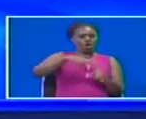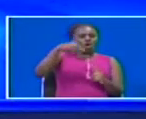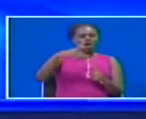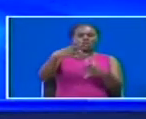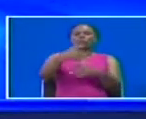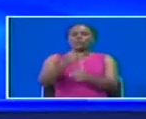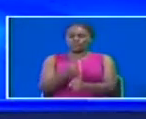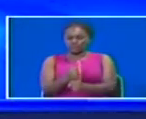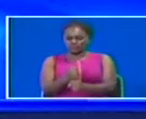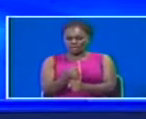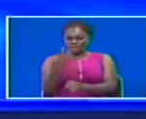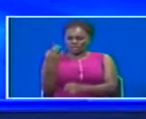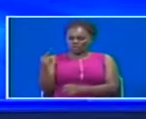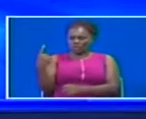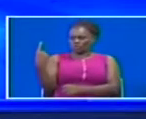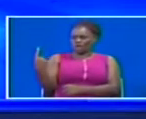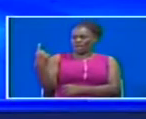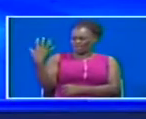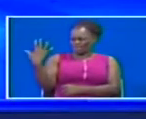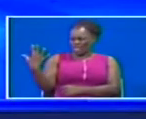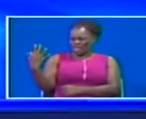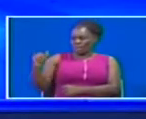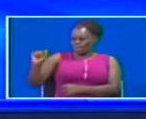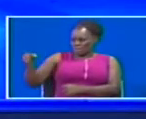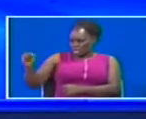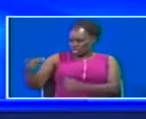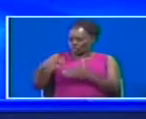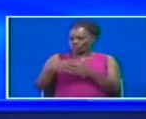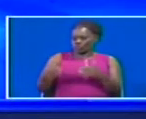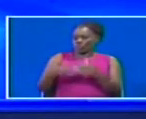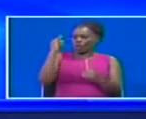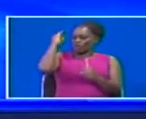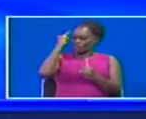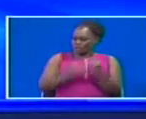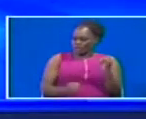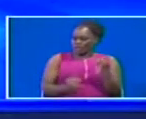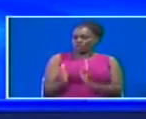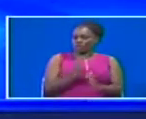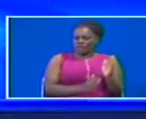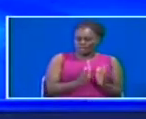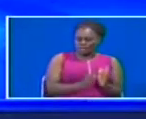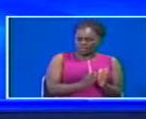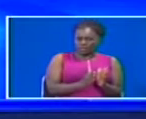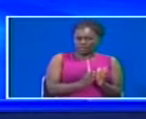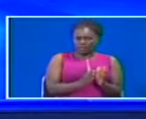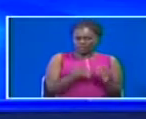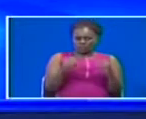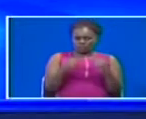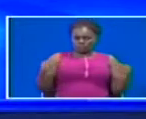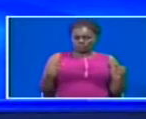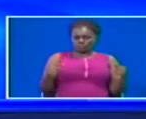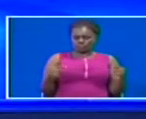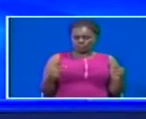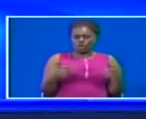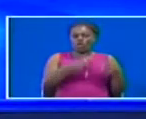Cola company for $3.15 million. The final planned divestment following its purchase of rival brewer